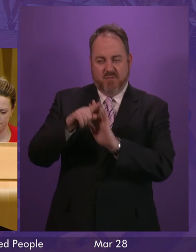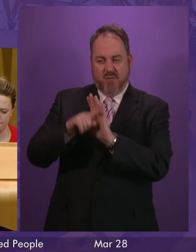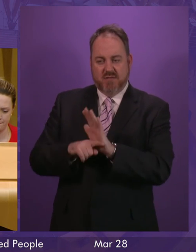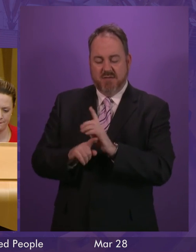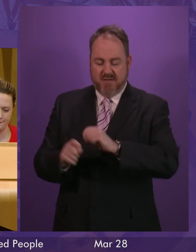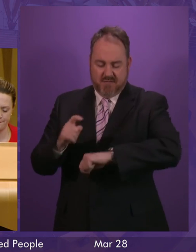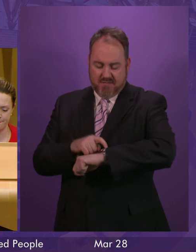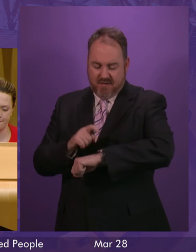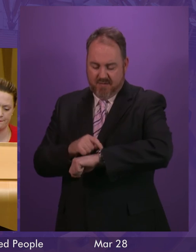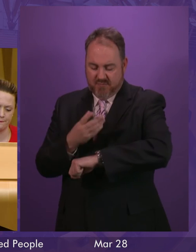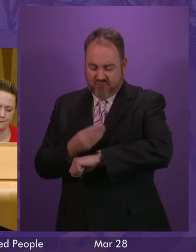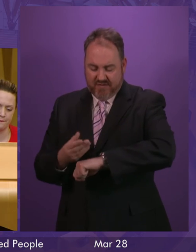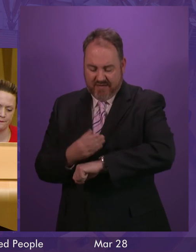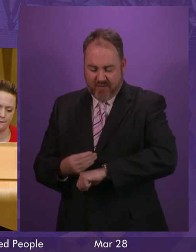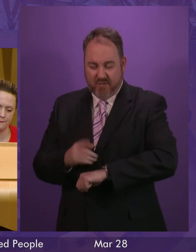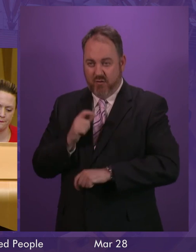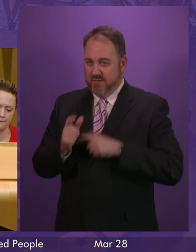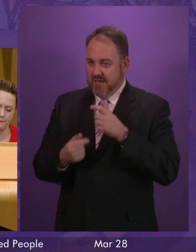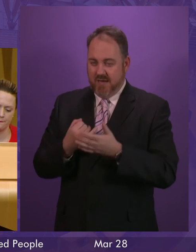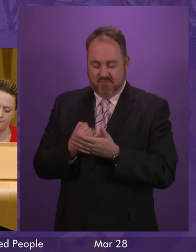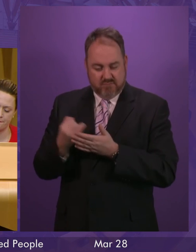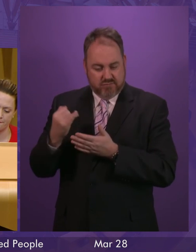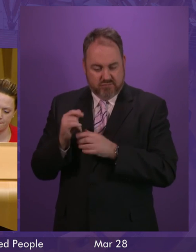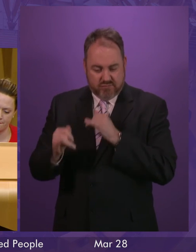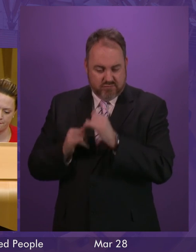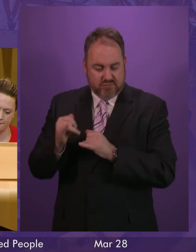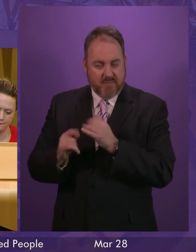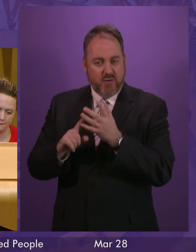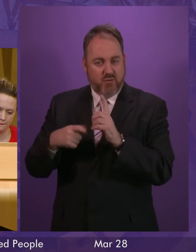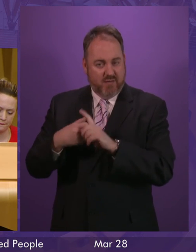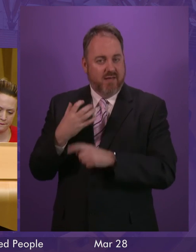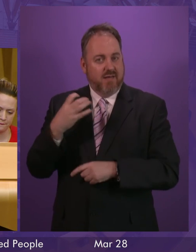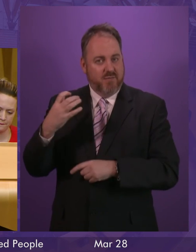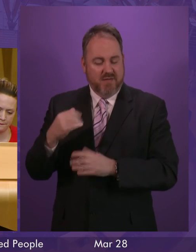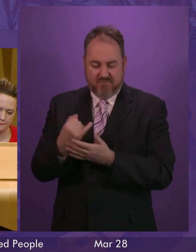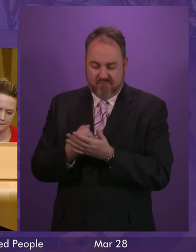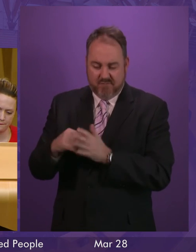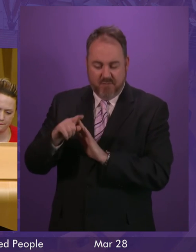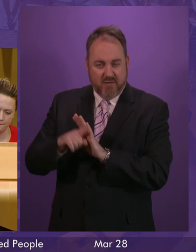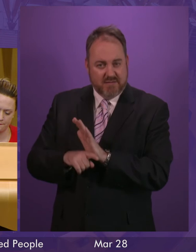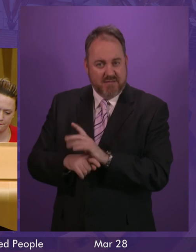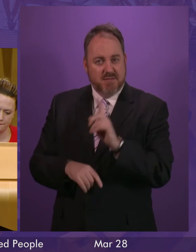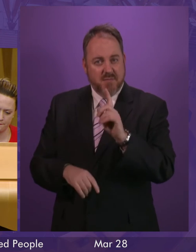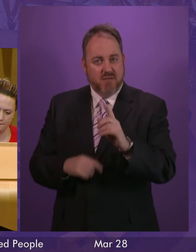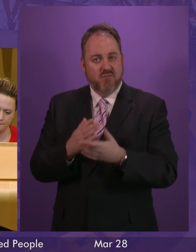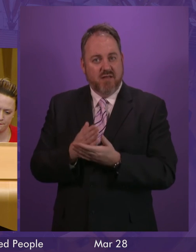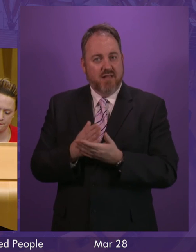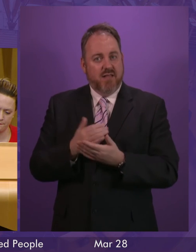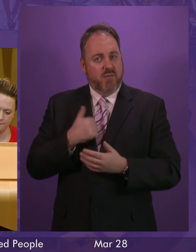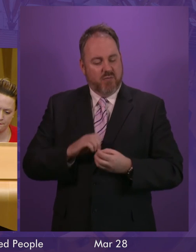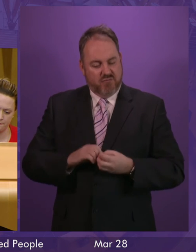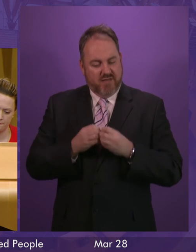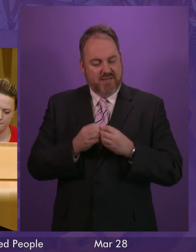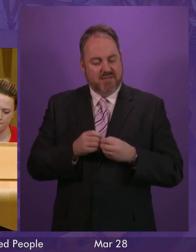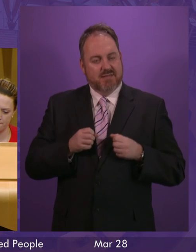do not have the time. As we move forward against the backdrop, we see the creation of Scotland's first social security system, establishing a distinct system with